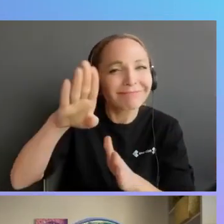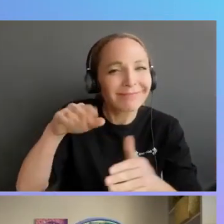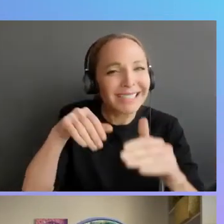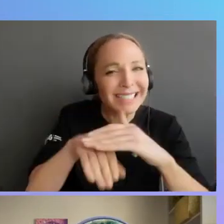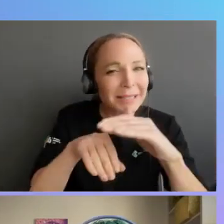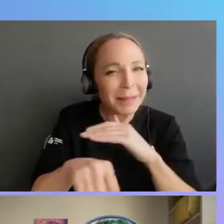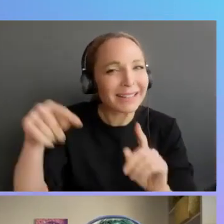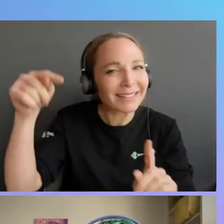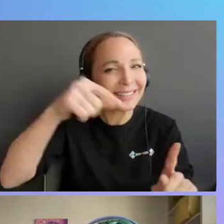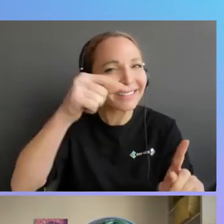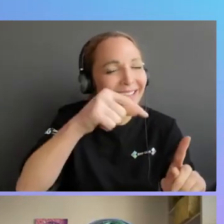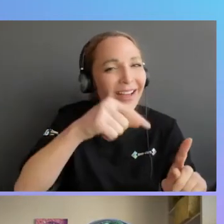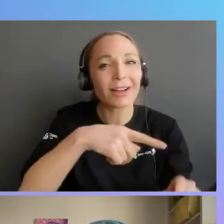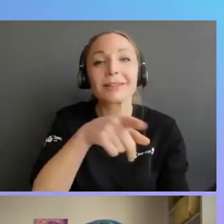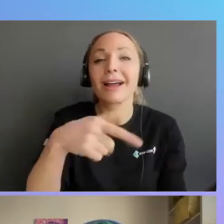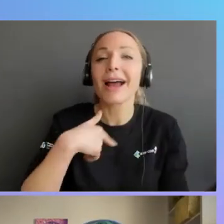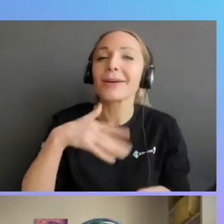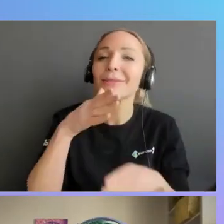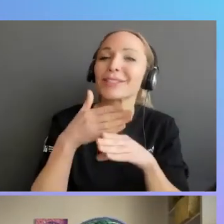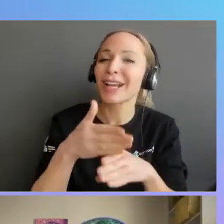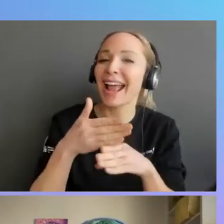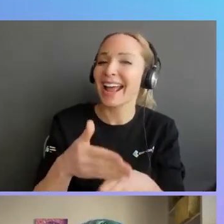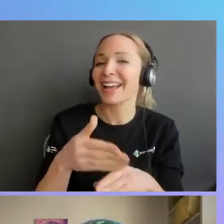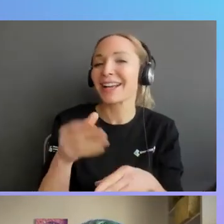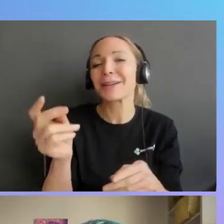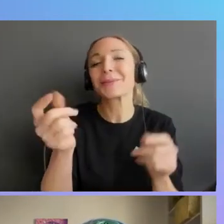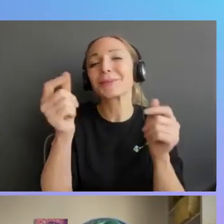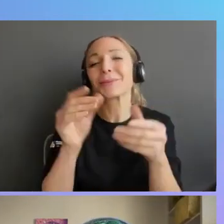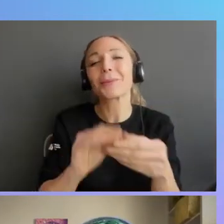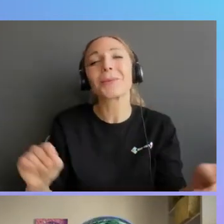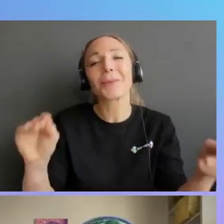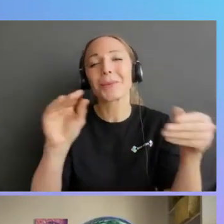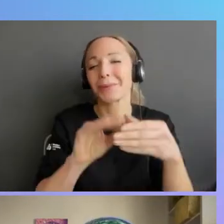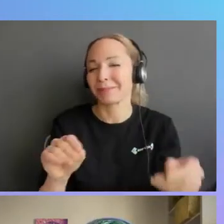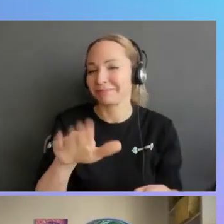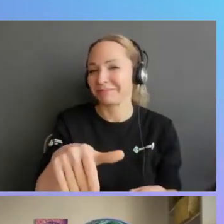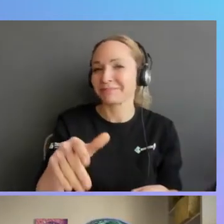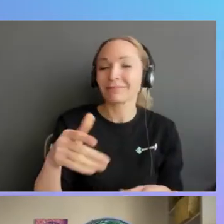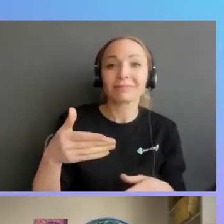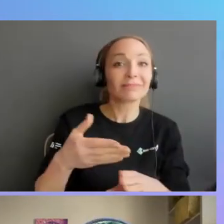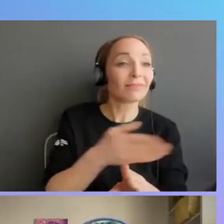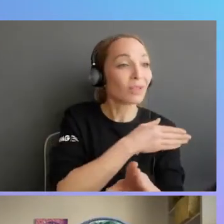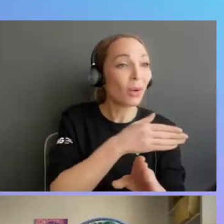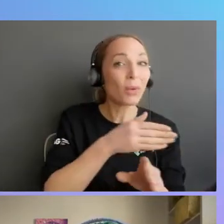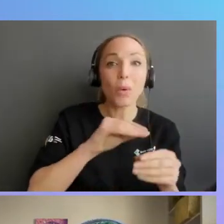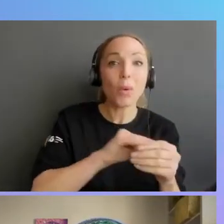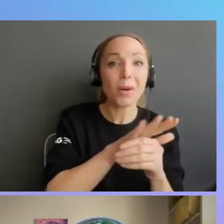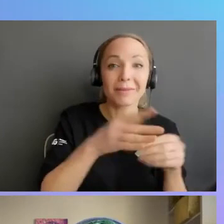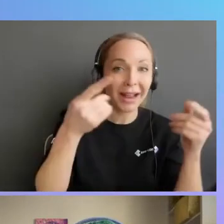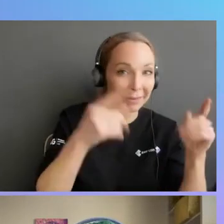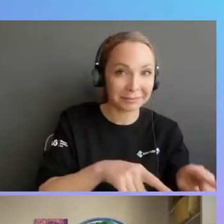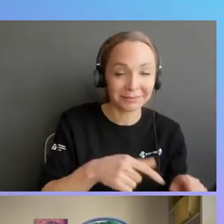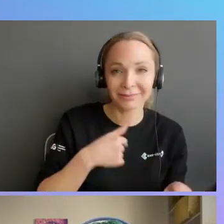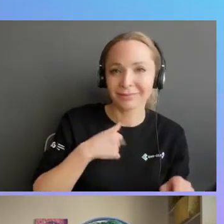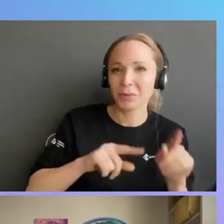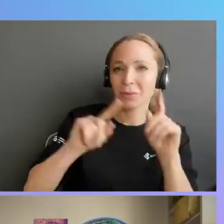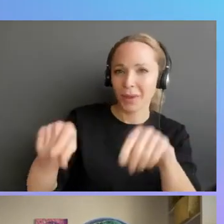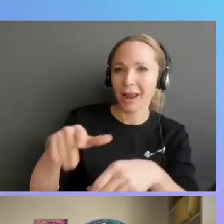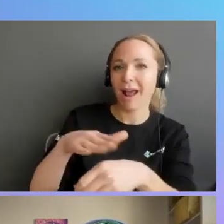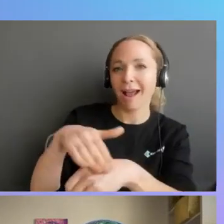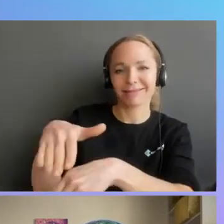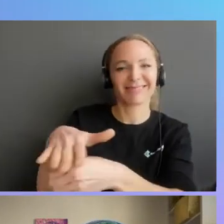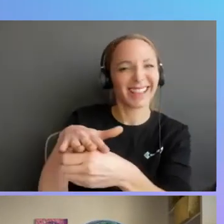story about back before COVID. I had the opportunity to go on site with one of our clients and my team lead at the